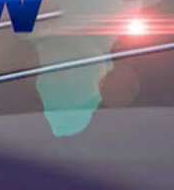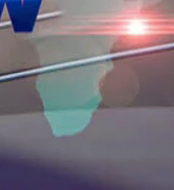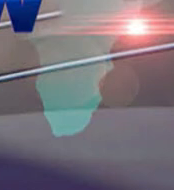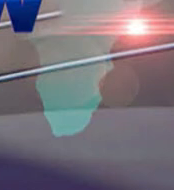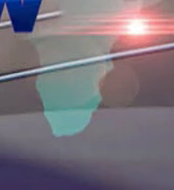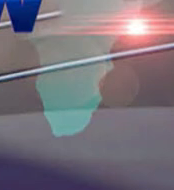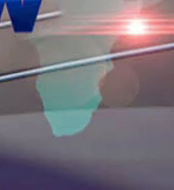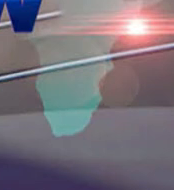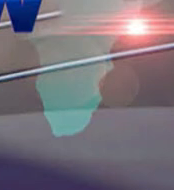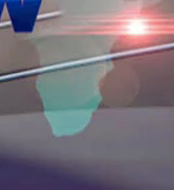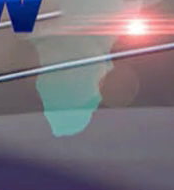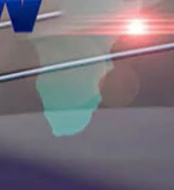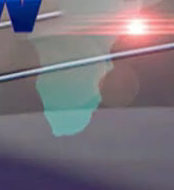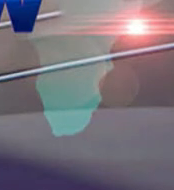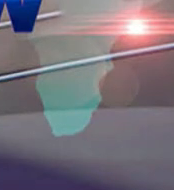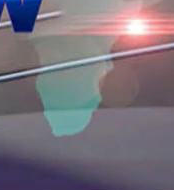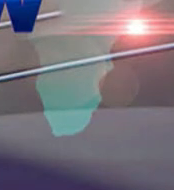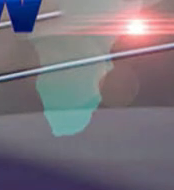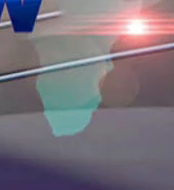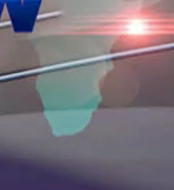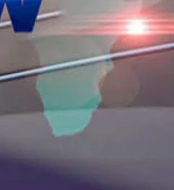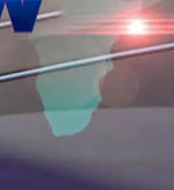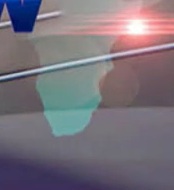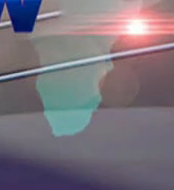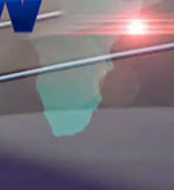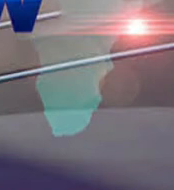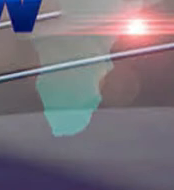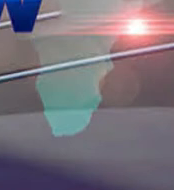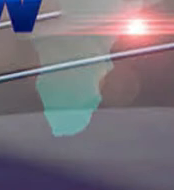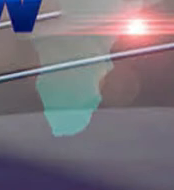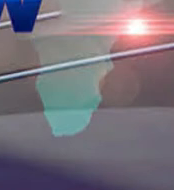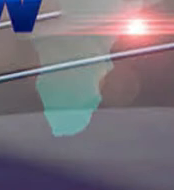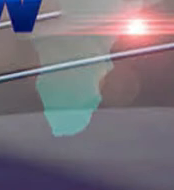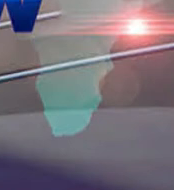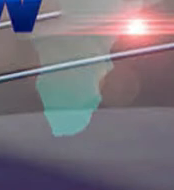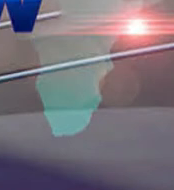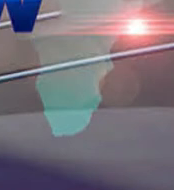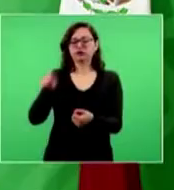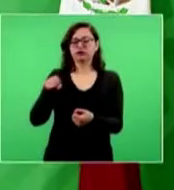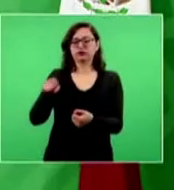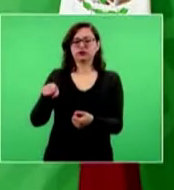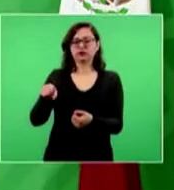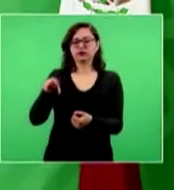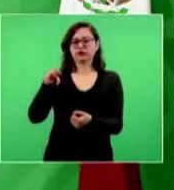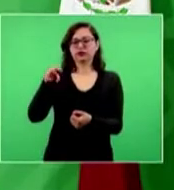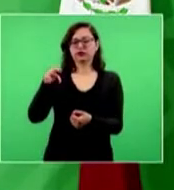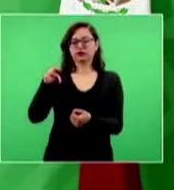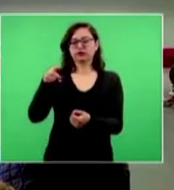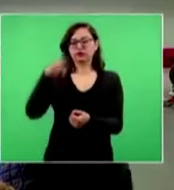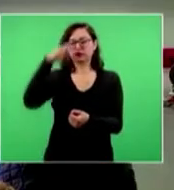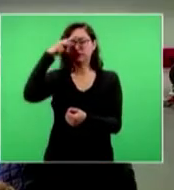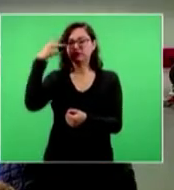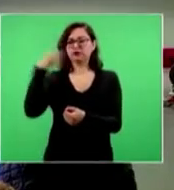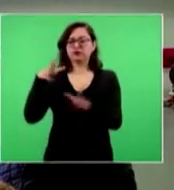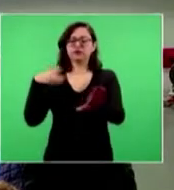Mexico has sent a diplomatic note asking the United States to suspend funding for an anti-corruption group critical of the